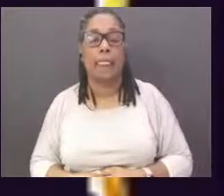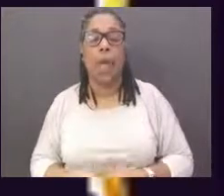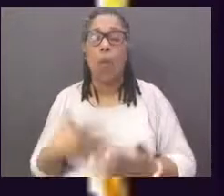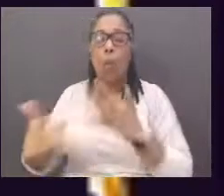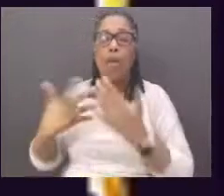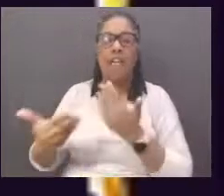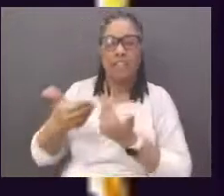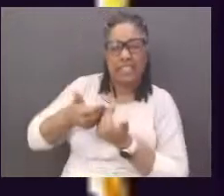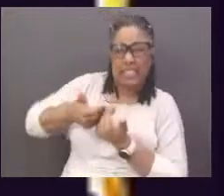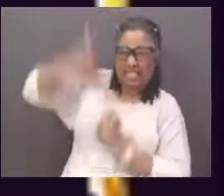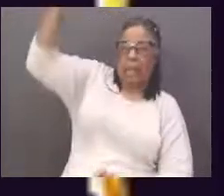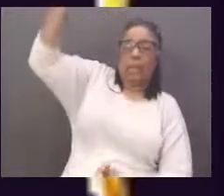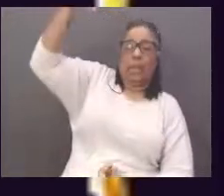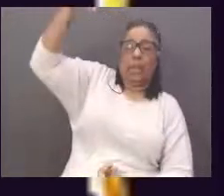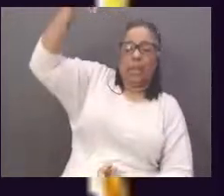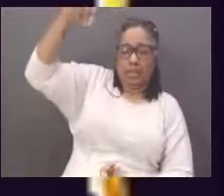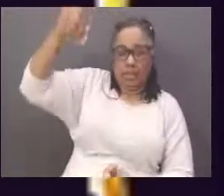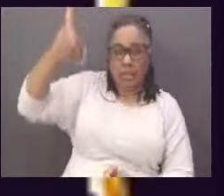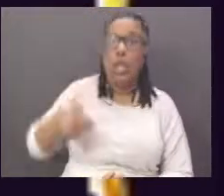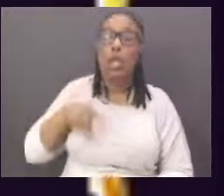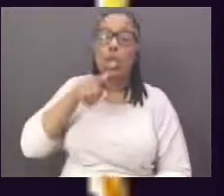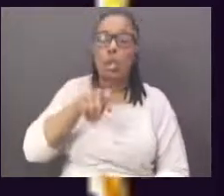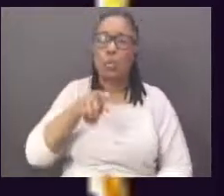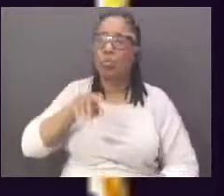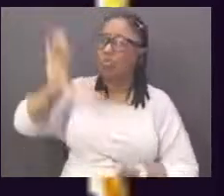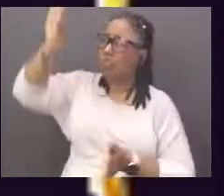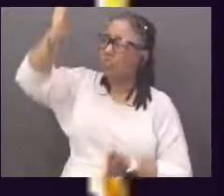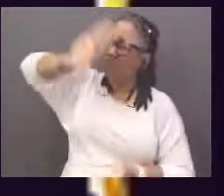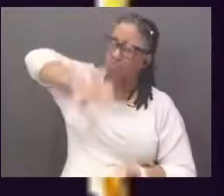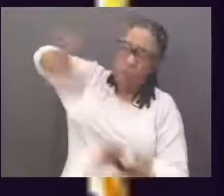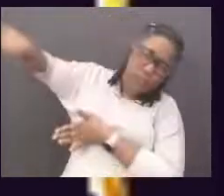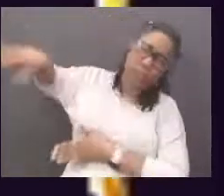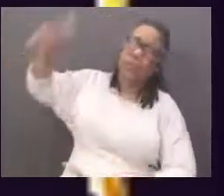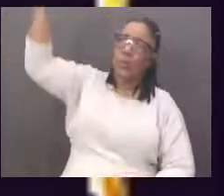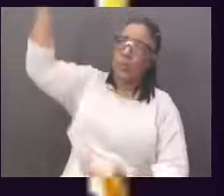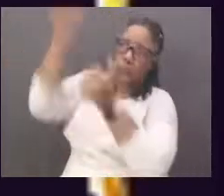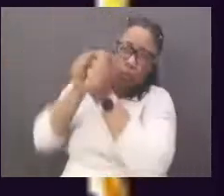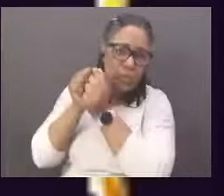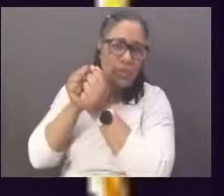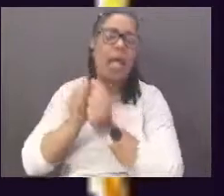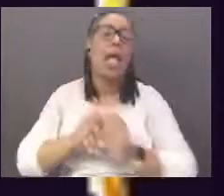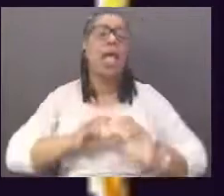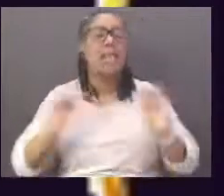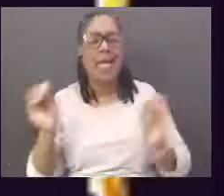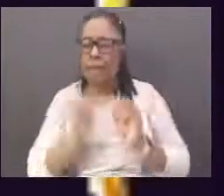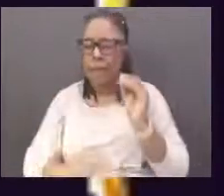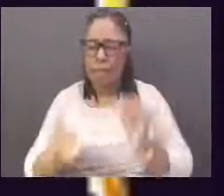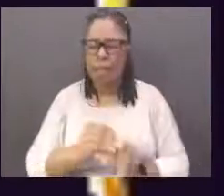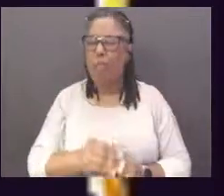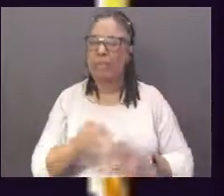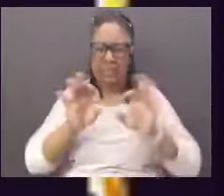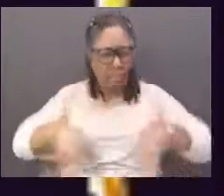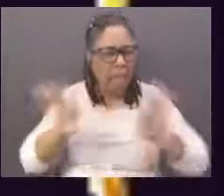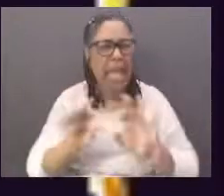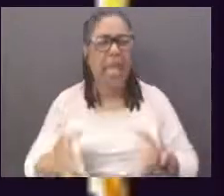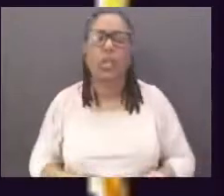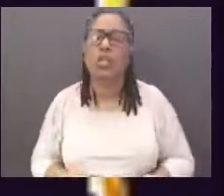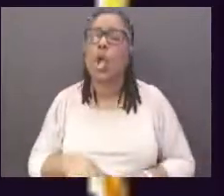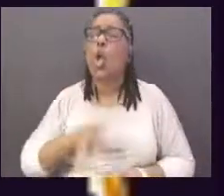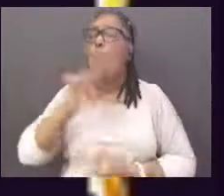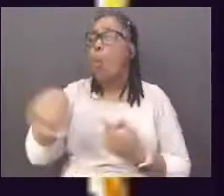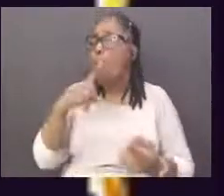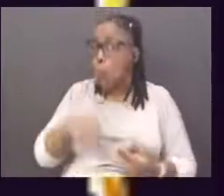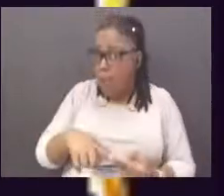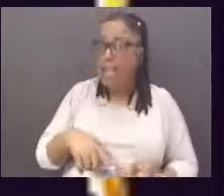is when you get so hungry for God that nothing else matters. It is when you pick up that mantle